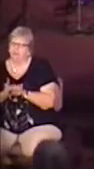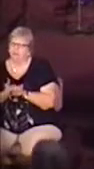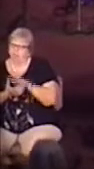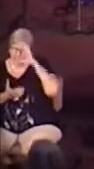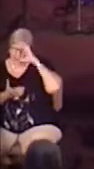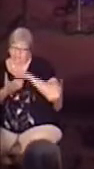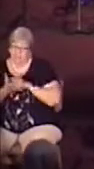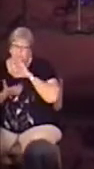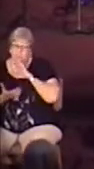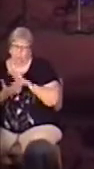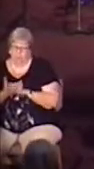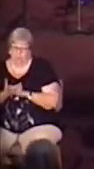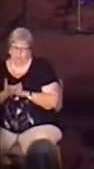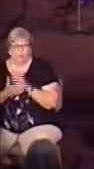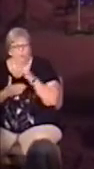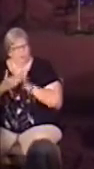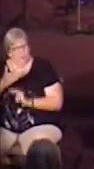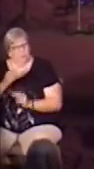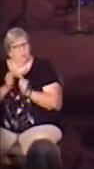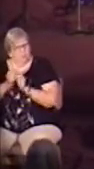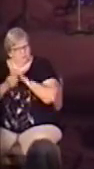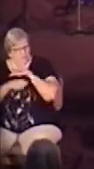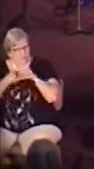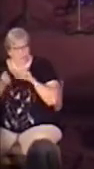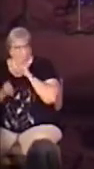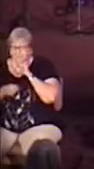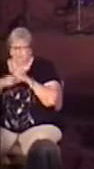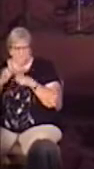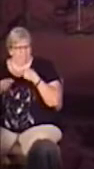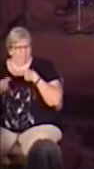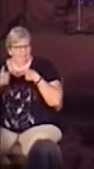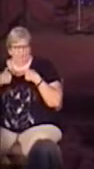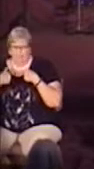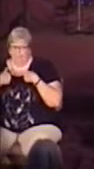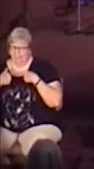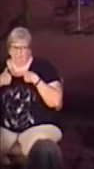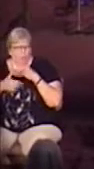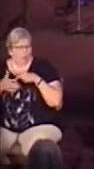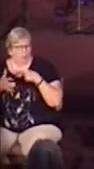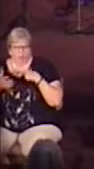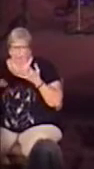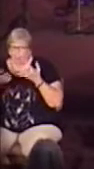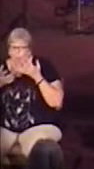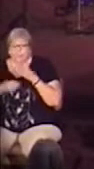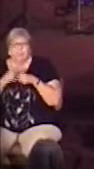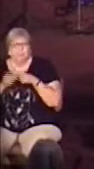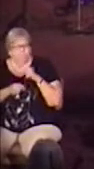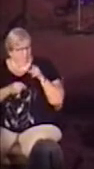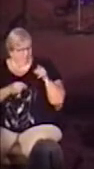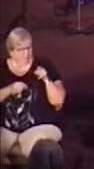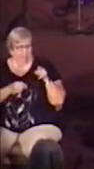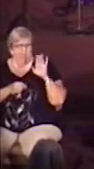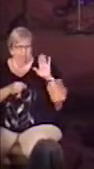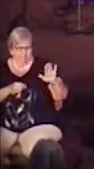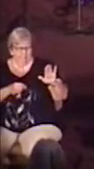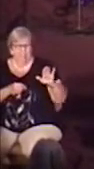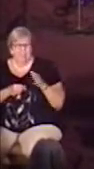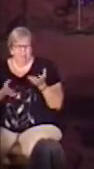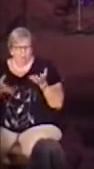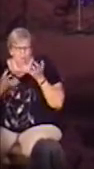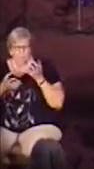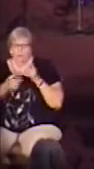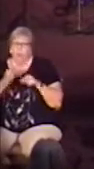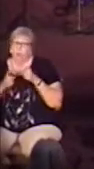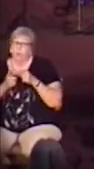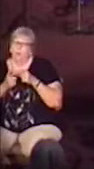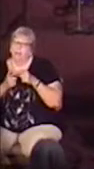Husbands and wives are humble with each other. It's not about me and my wants. It's about them and their wants. And so when it comes to the attitude